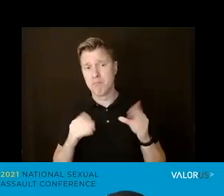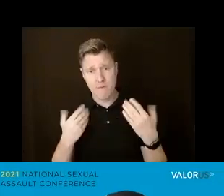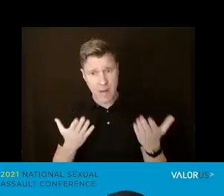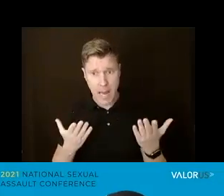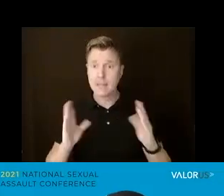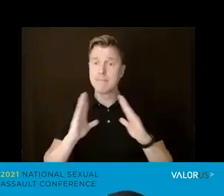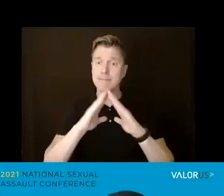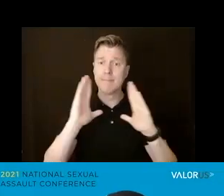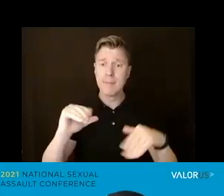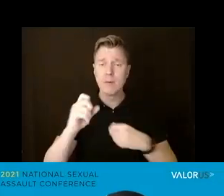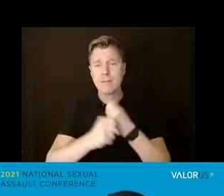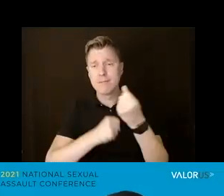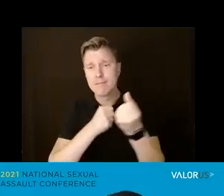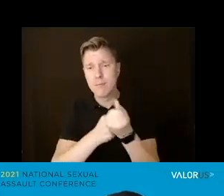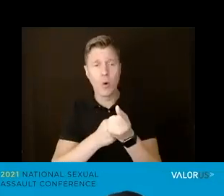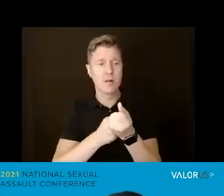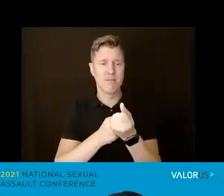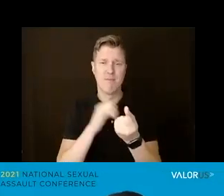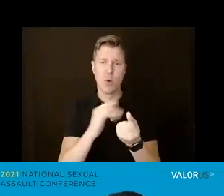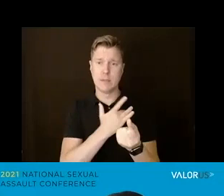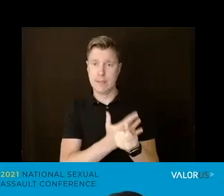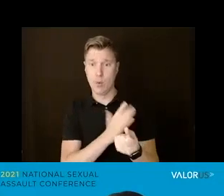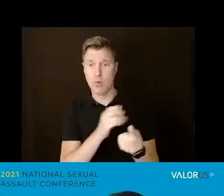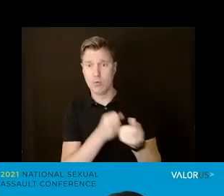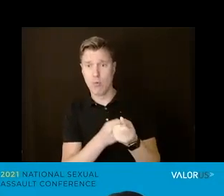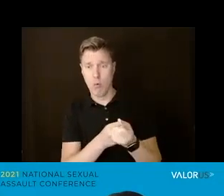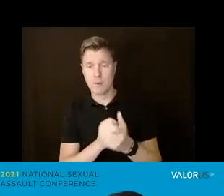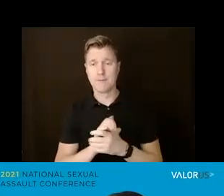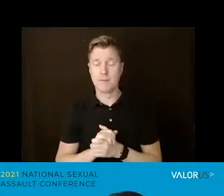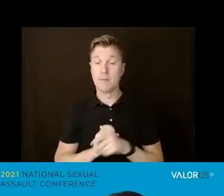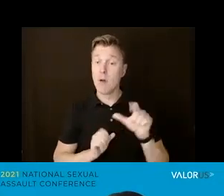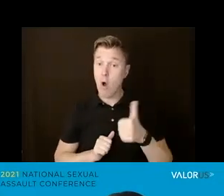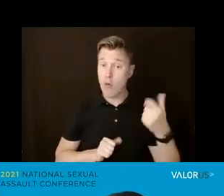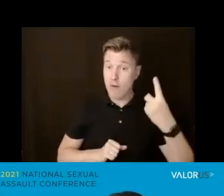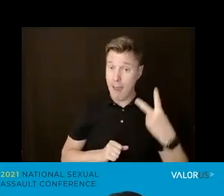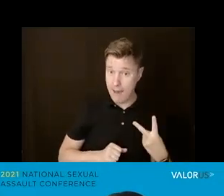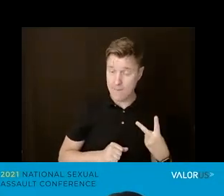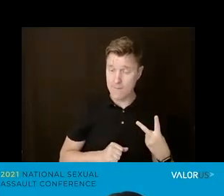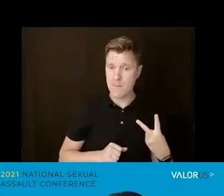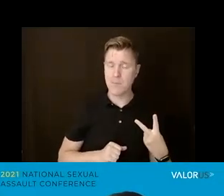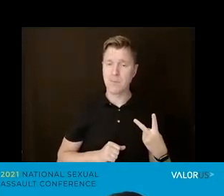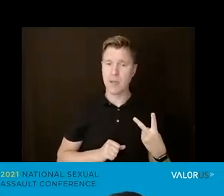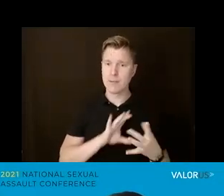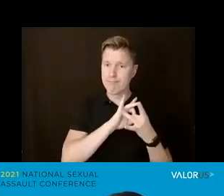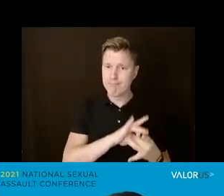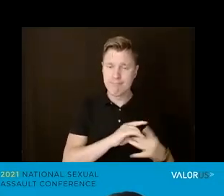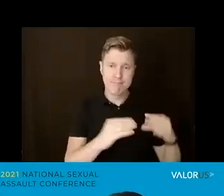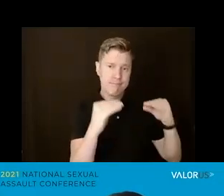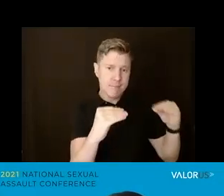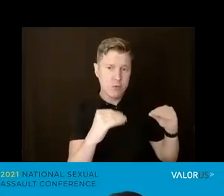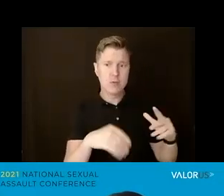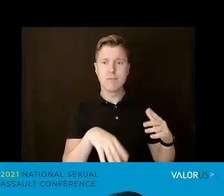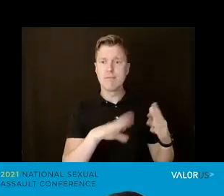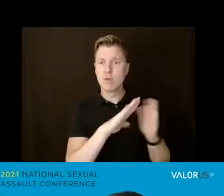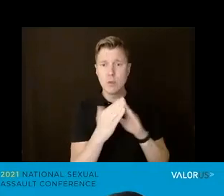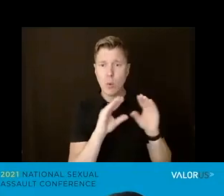housing support, all those typical supports. And then the other half of the organization is based in education and community organizing. So I